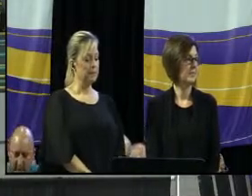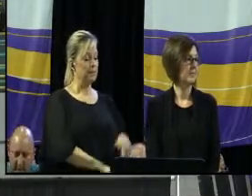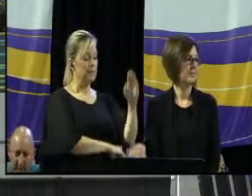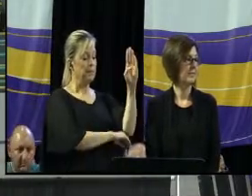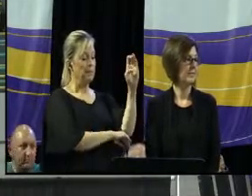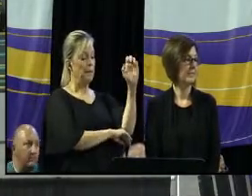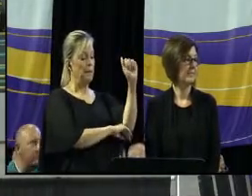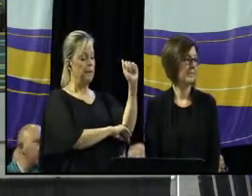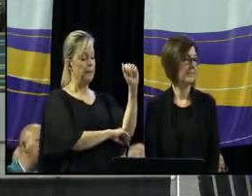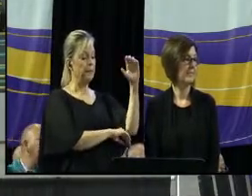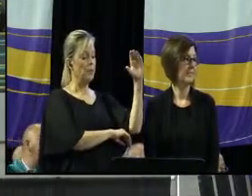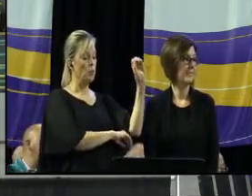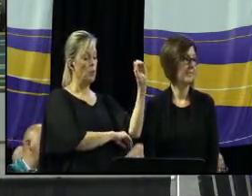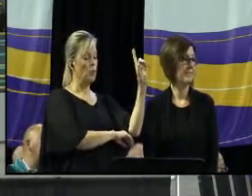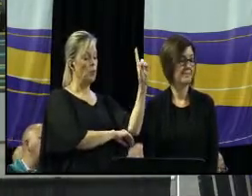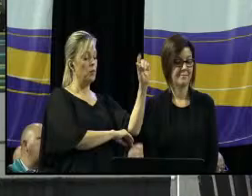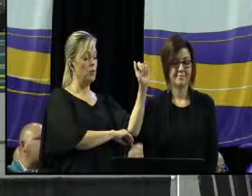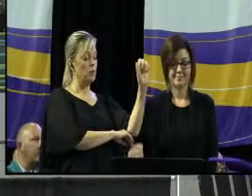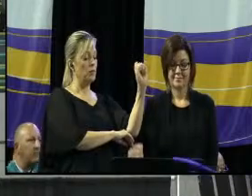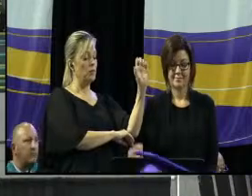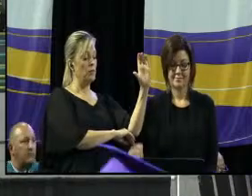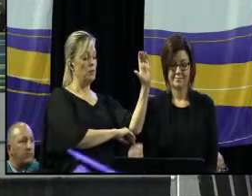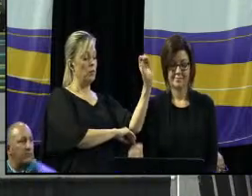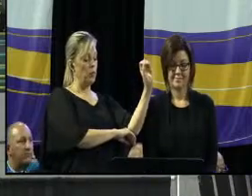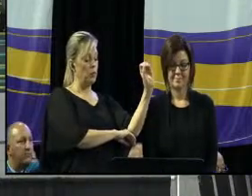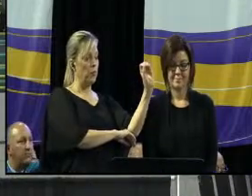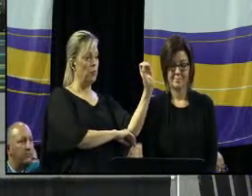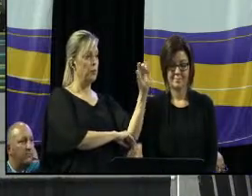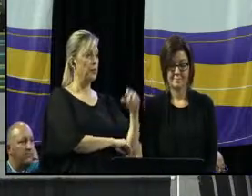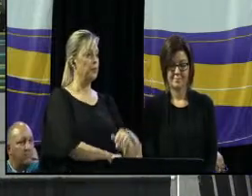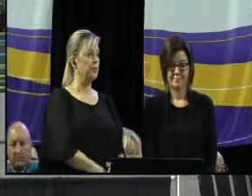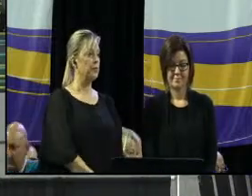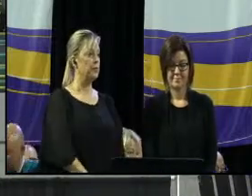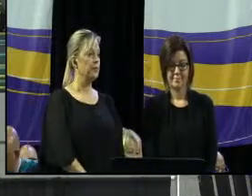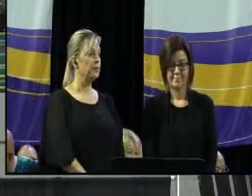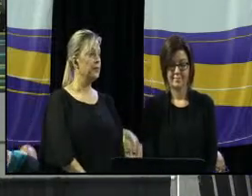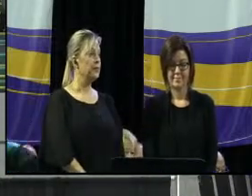Bea Jazara Kaseya Odasco.